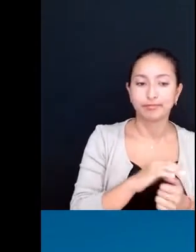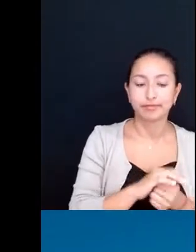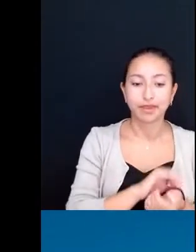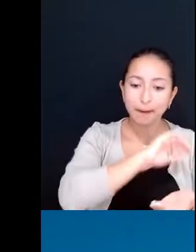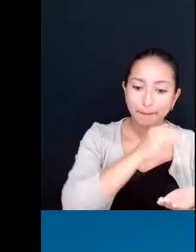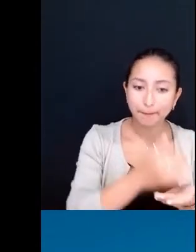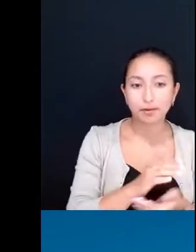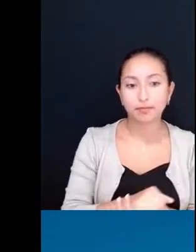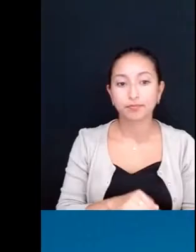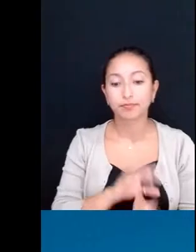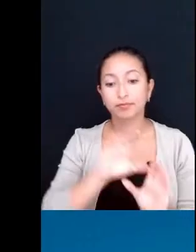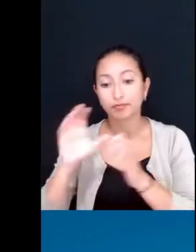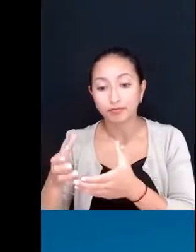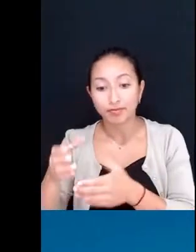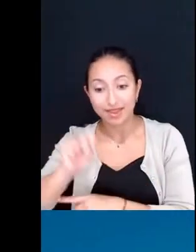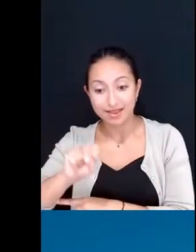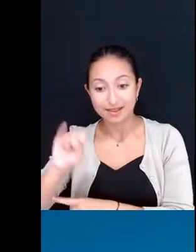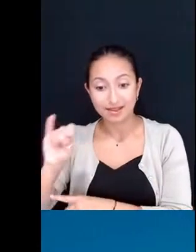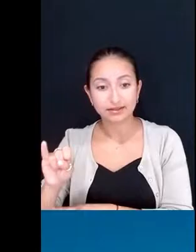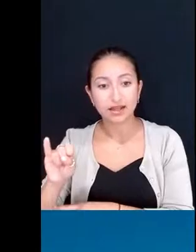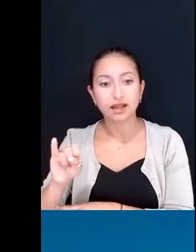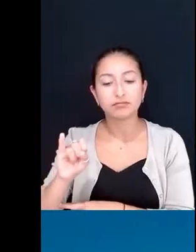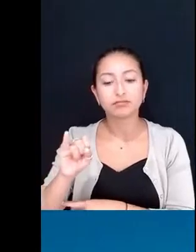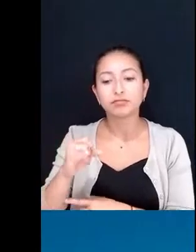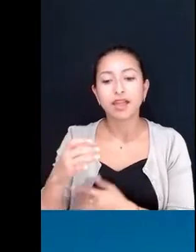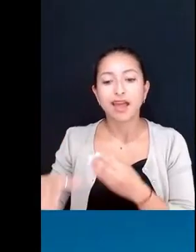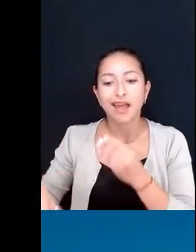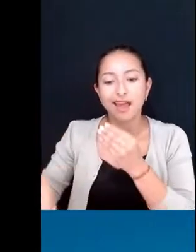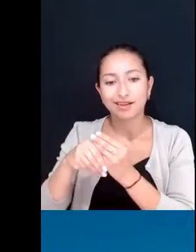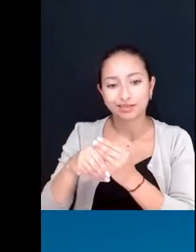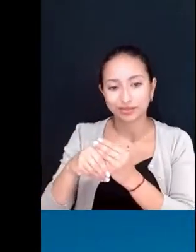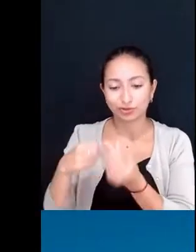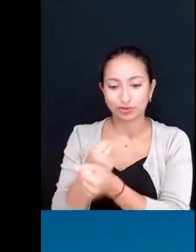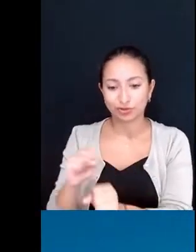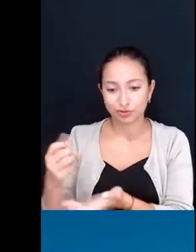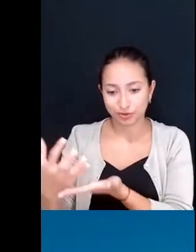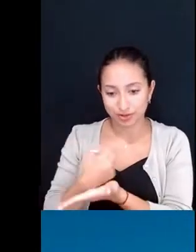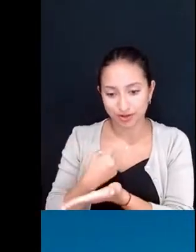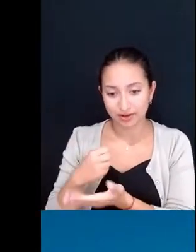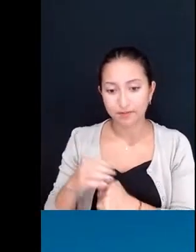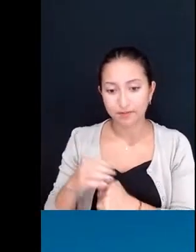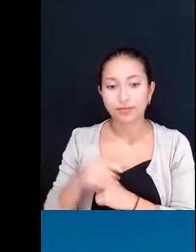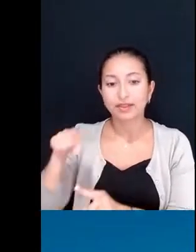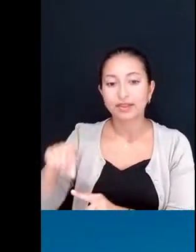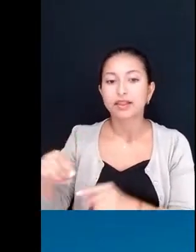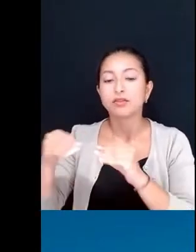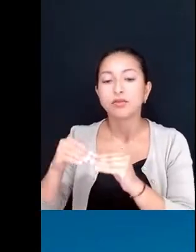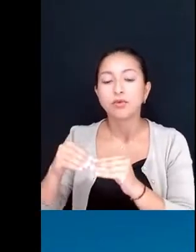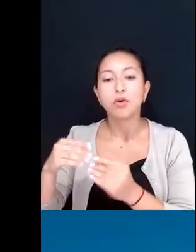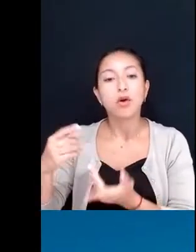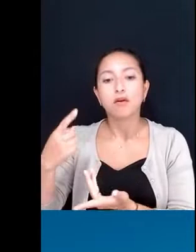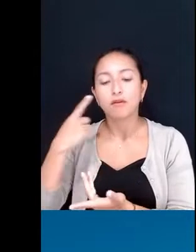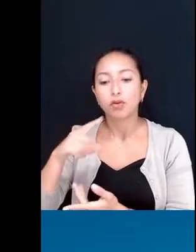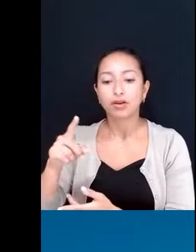is Supplemental Security Income. This program makes cash assistance payments to aged, blind, and disabled